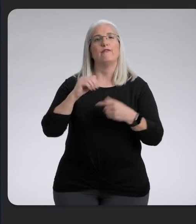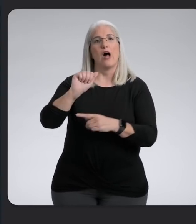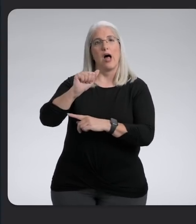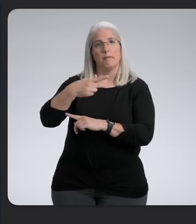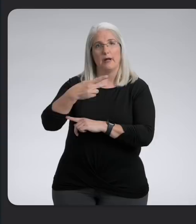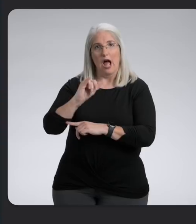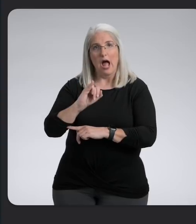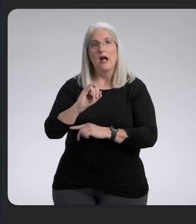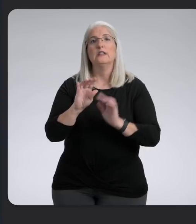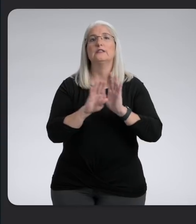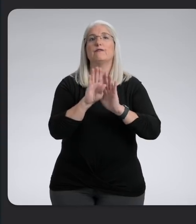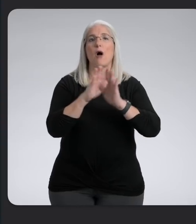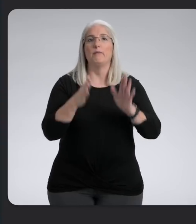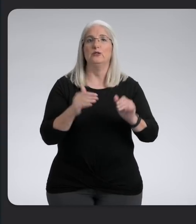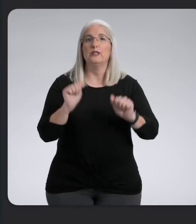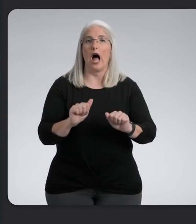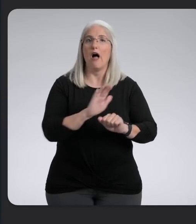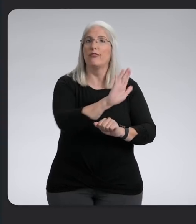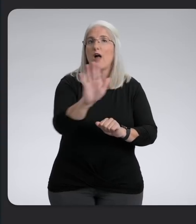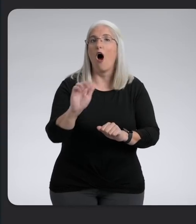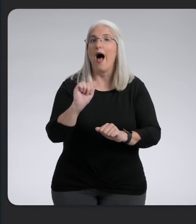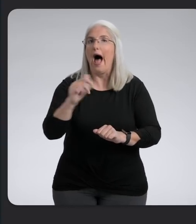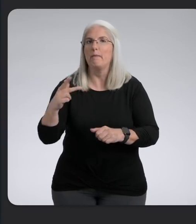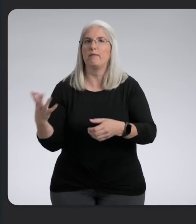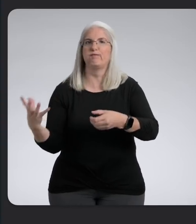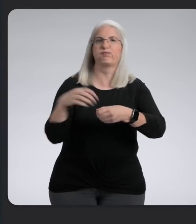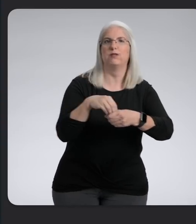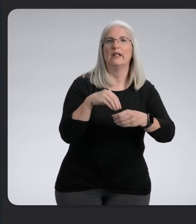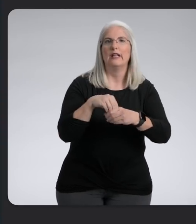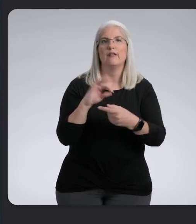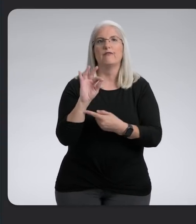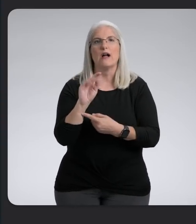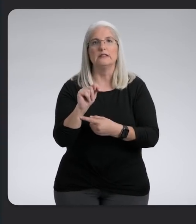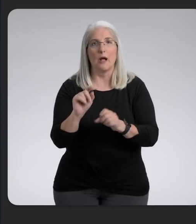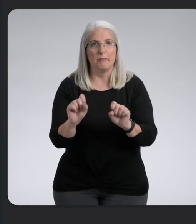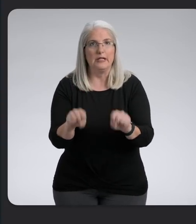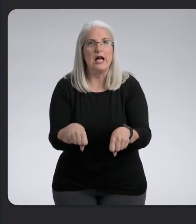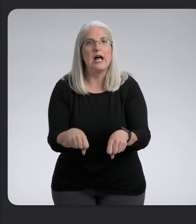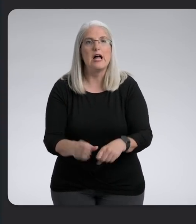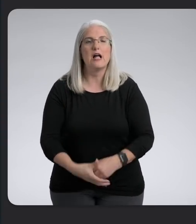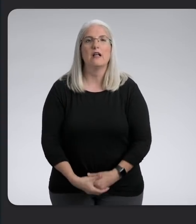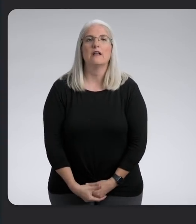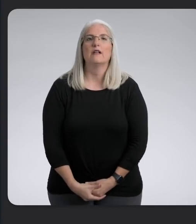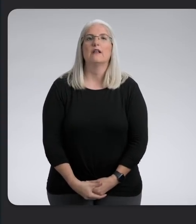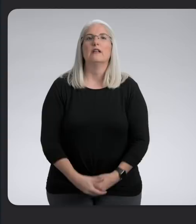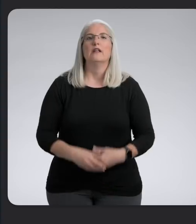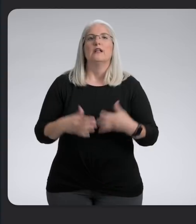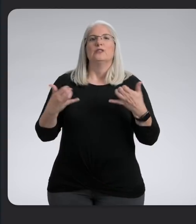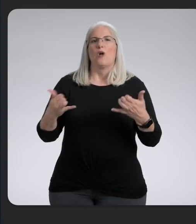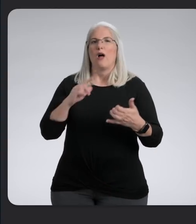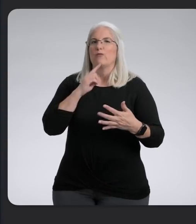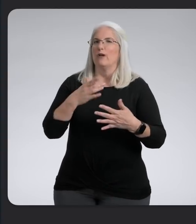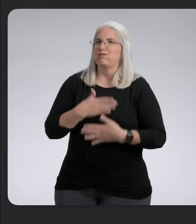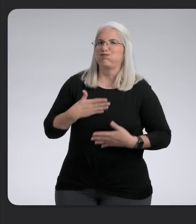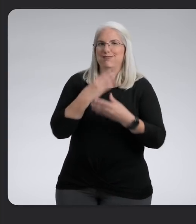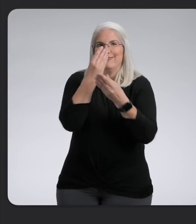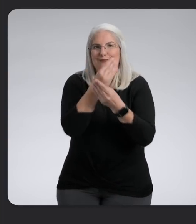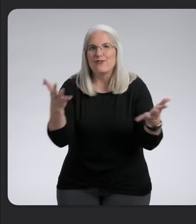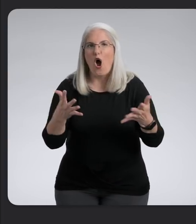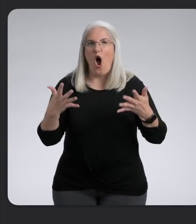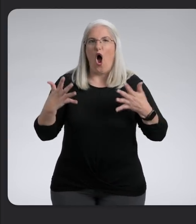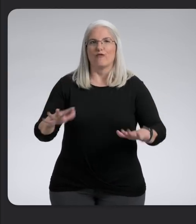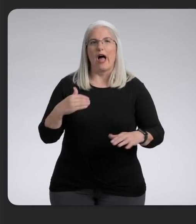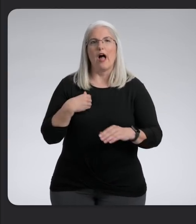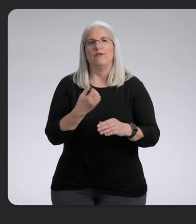own apps right into FaceTime. And today, we're so pleased to announce that we're already working with some incredible partners.